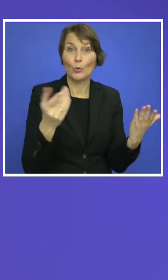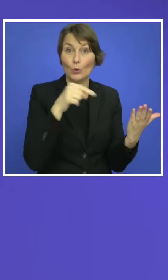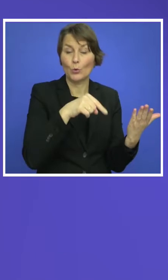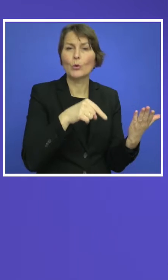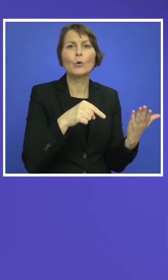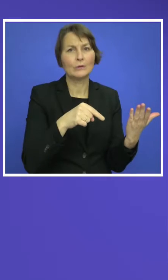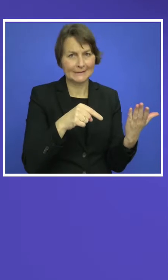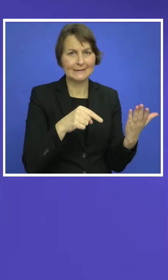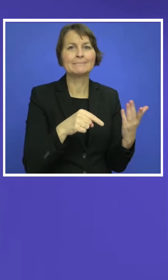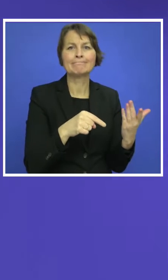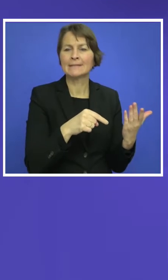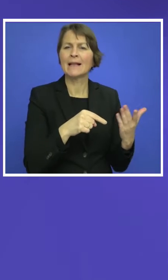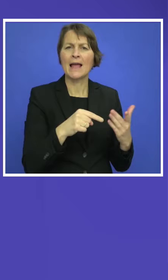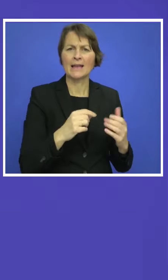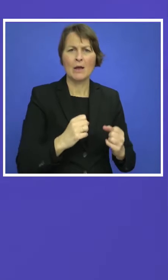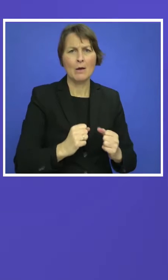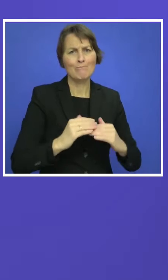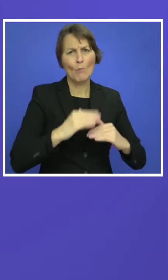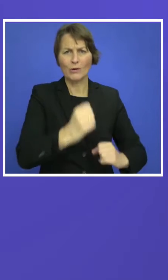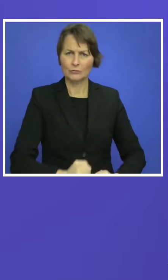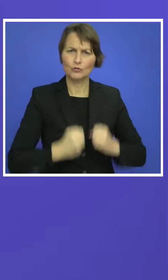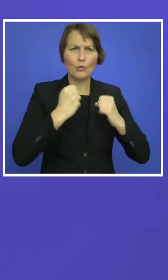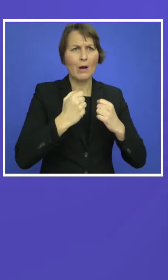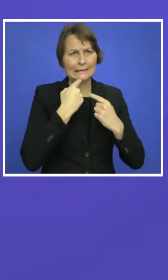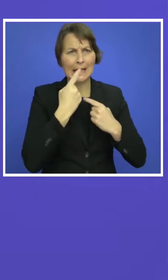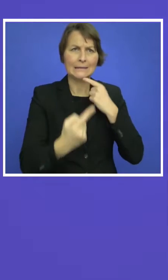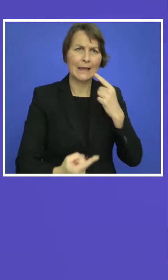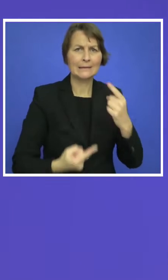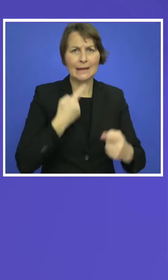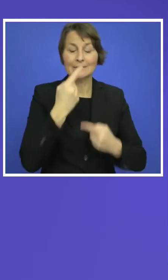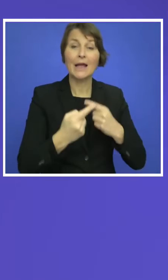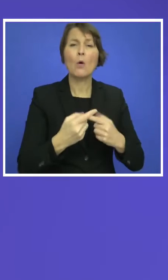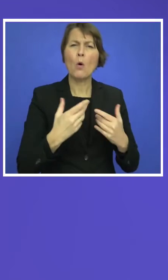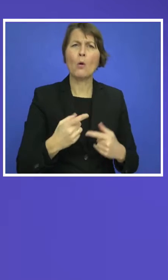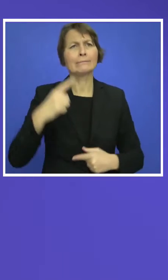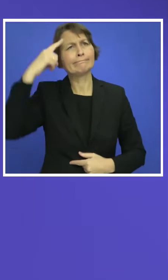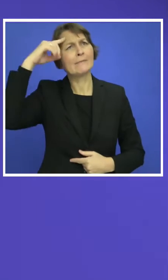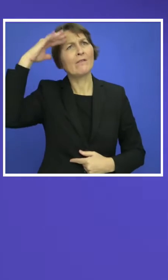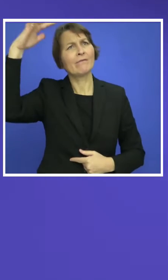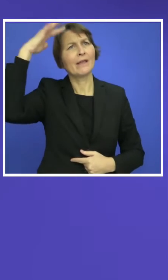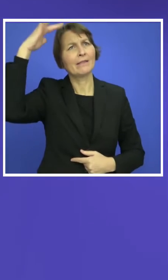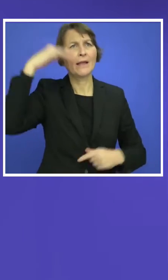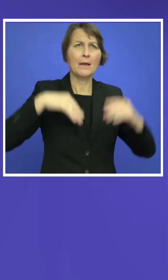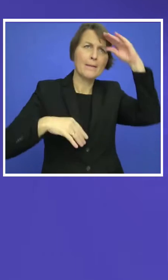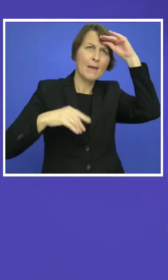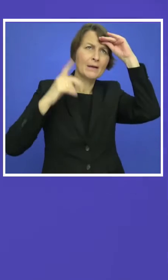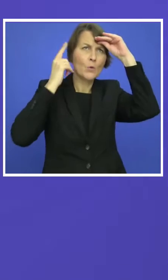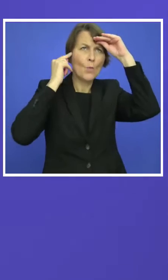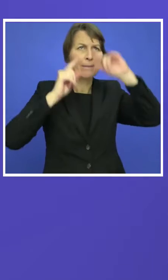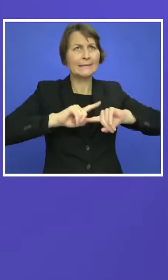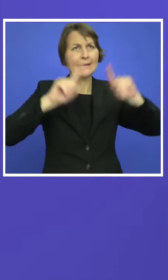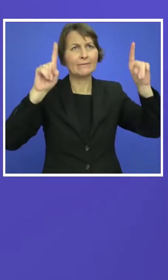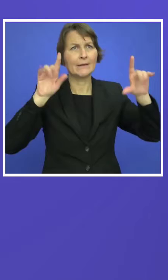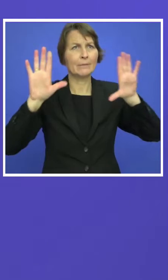rather than actively challenging existing gender stereotypes. And that is often because it's easier to